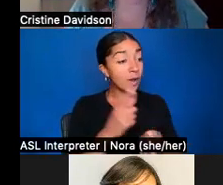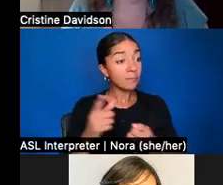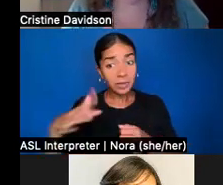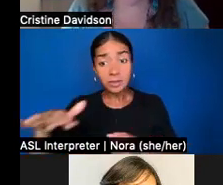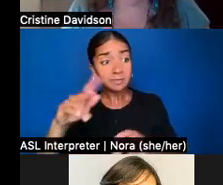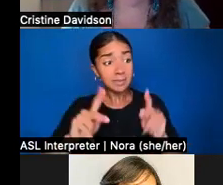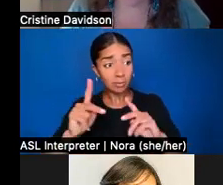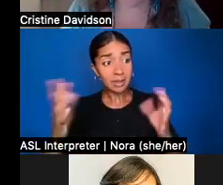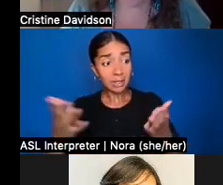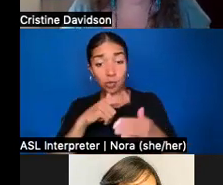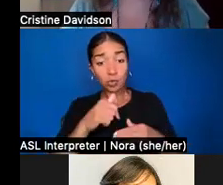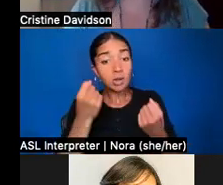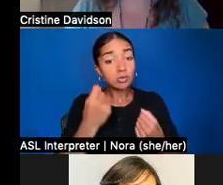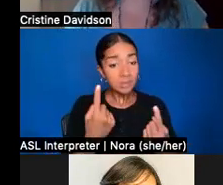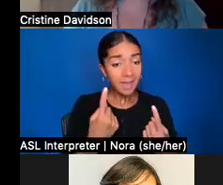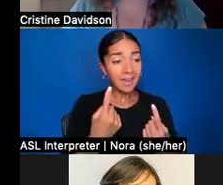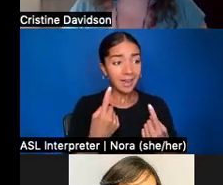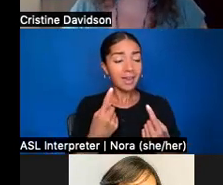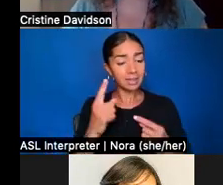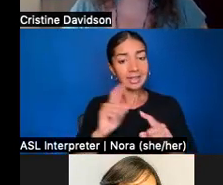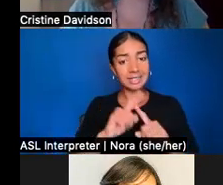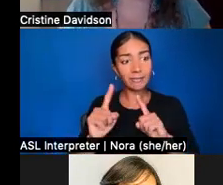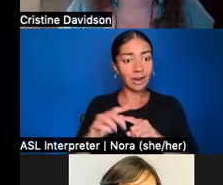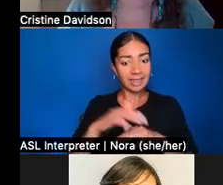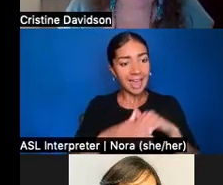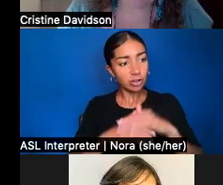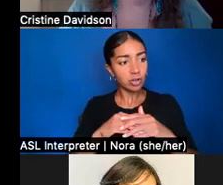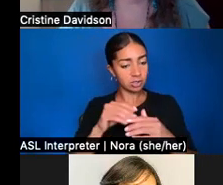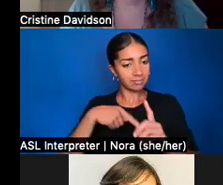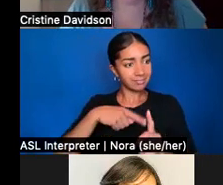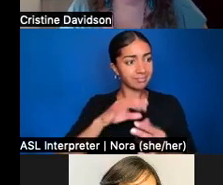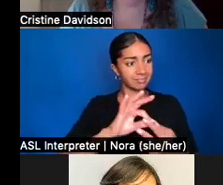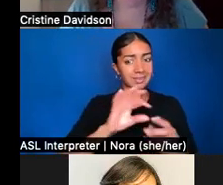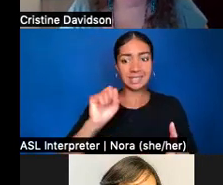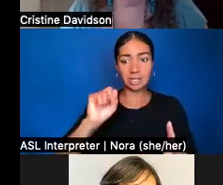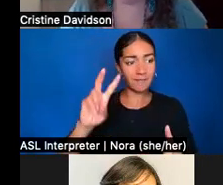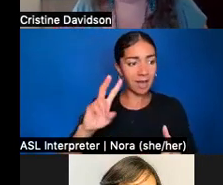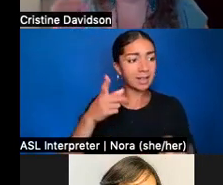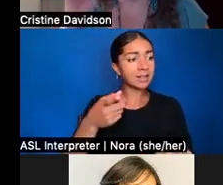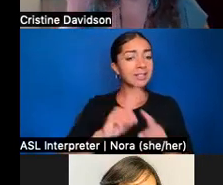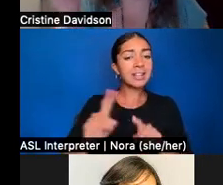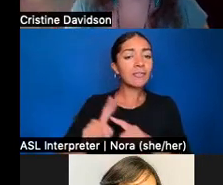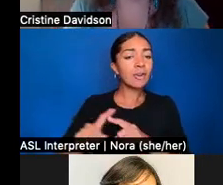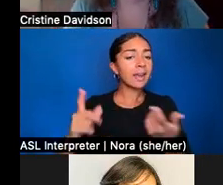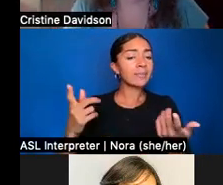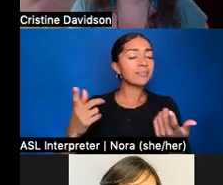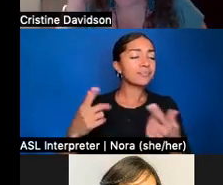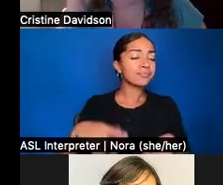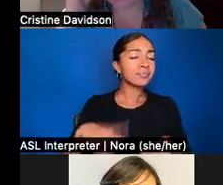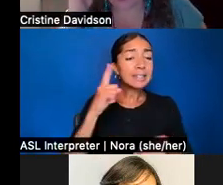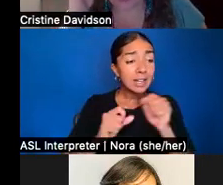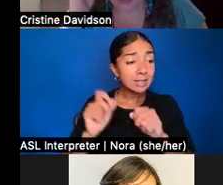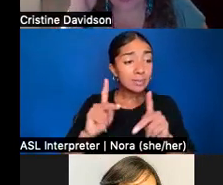Understand the tactics that are used, understand the way that we're targeted for specific things, right? For specific